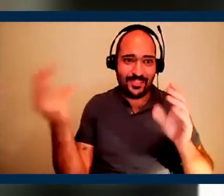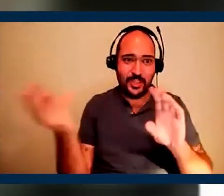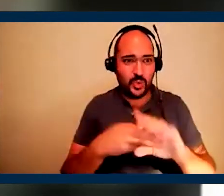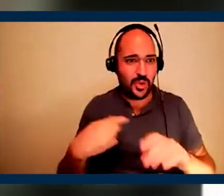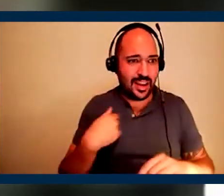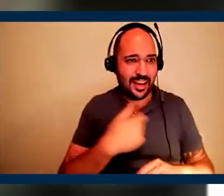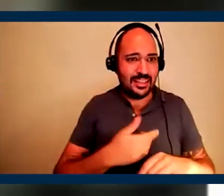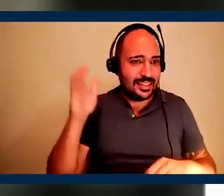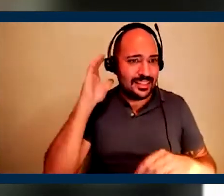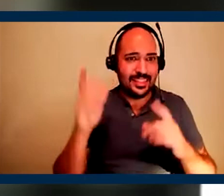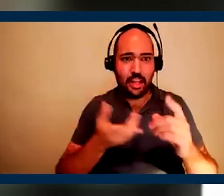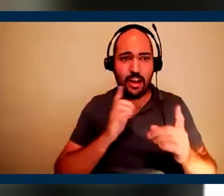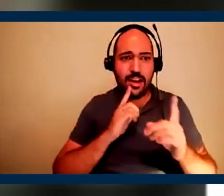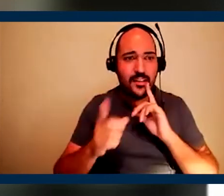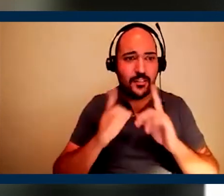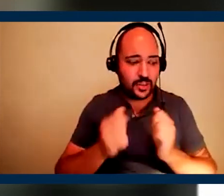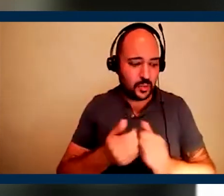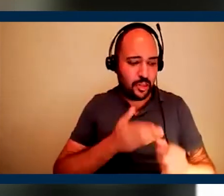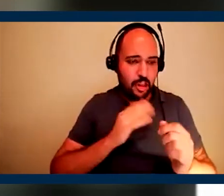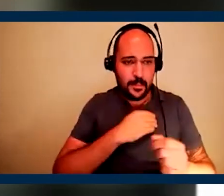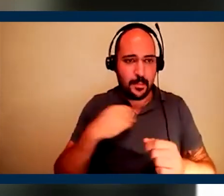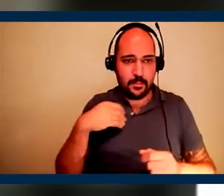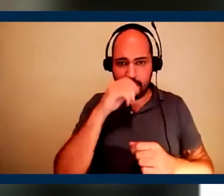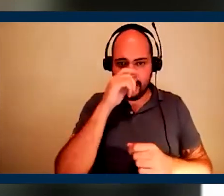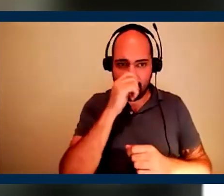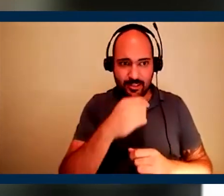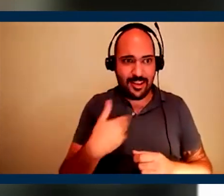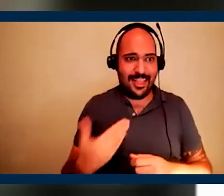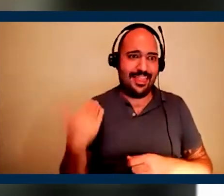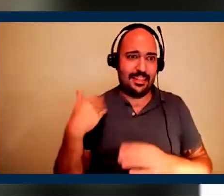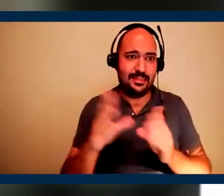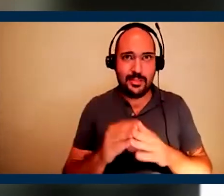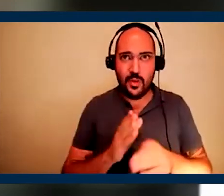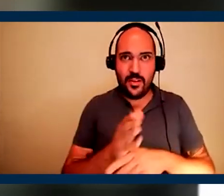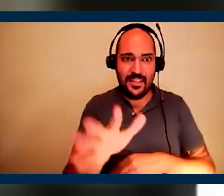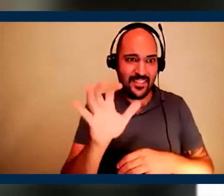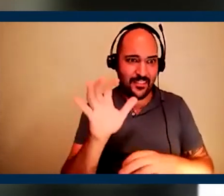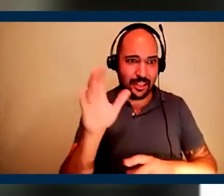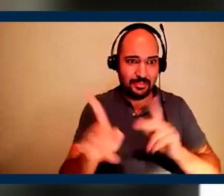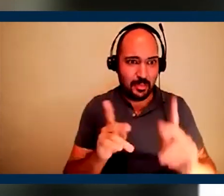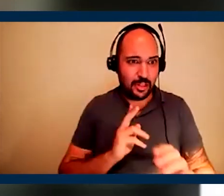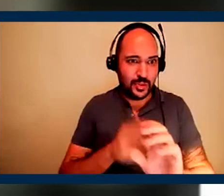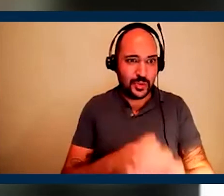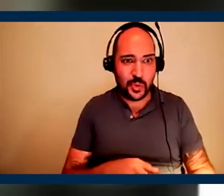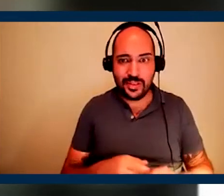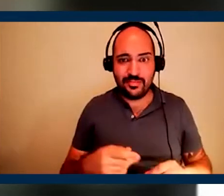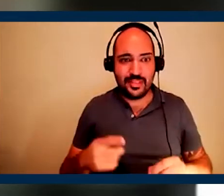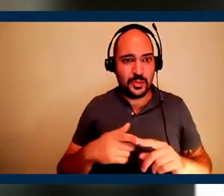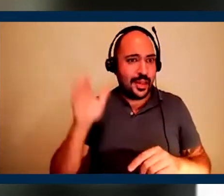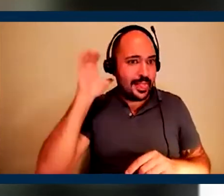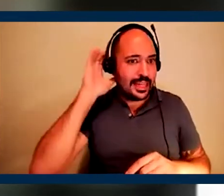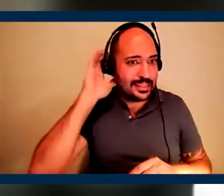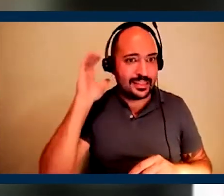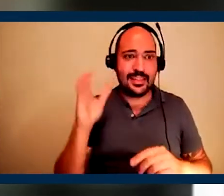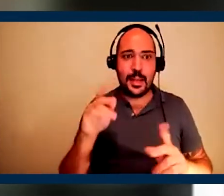the conversations we're having with our members. Our last meeting, we had over 500 people join to listen in,